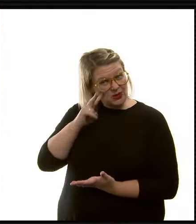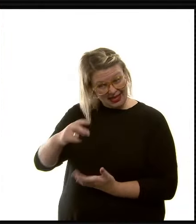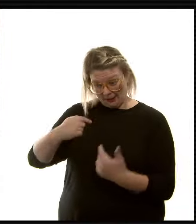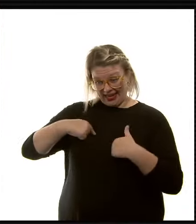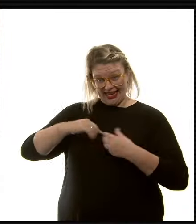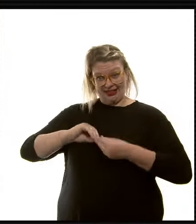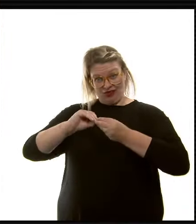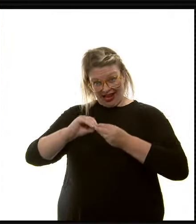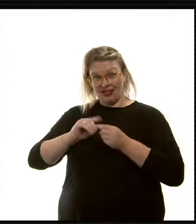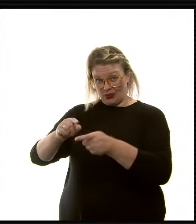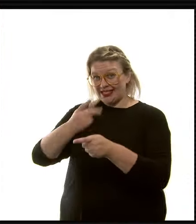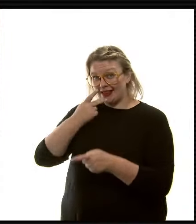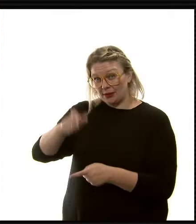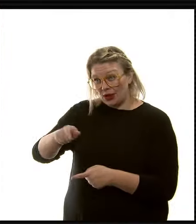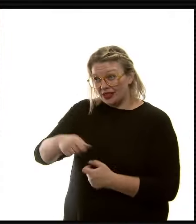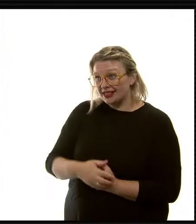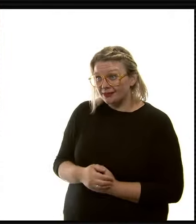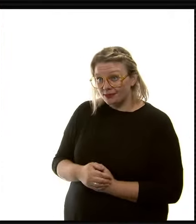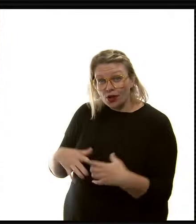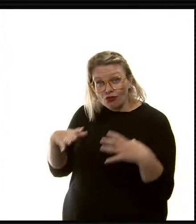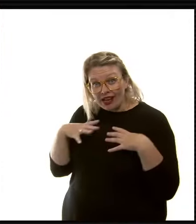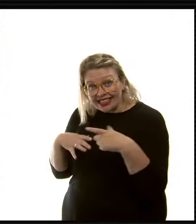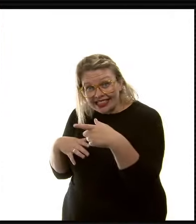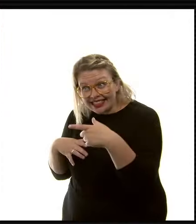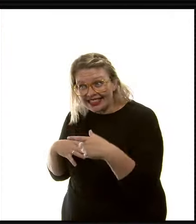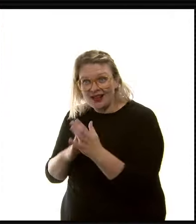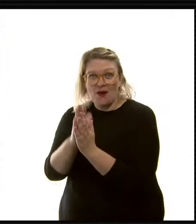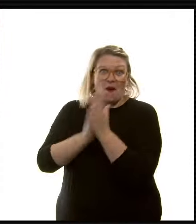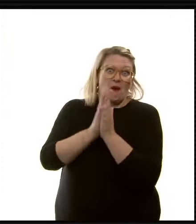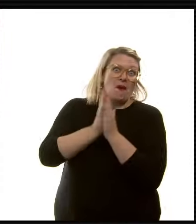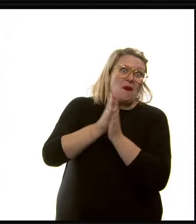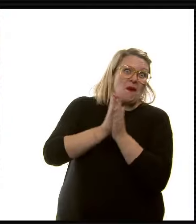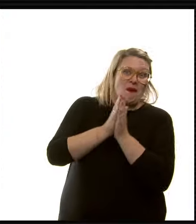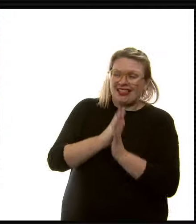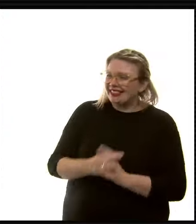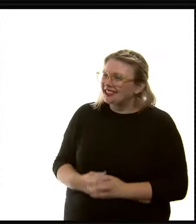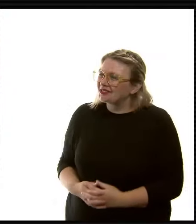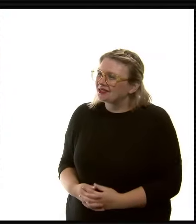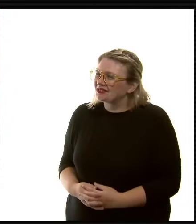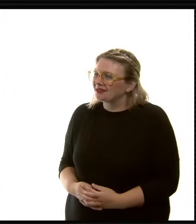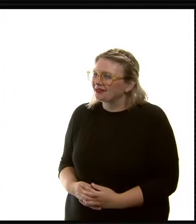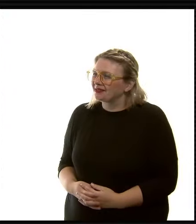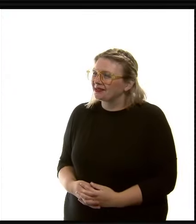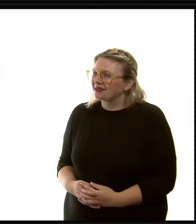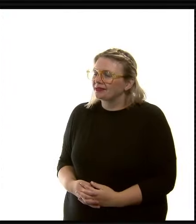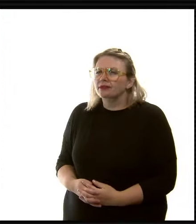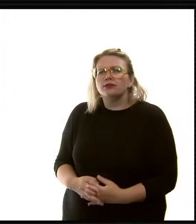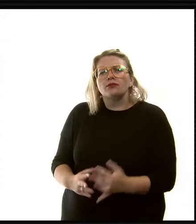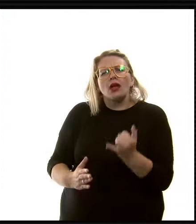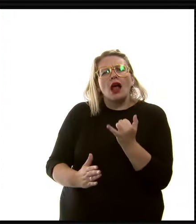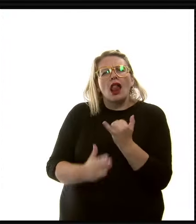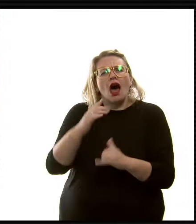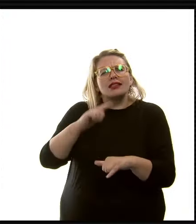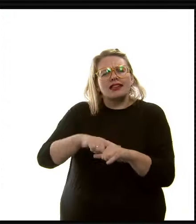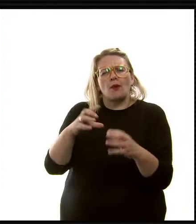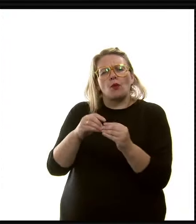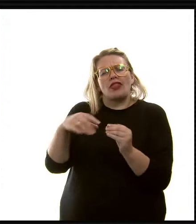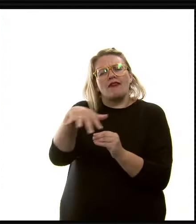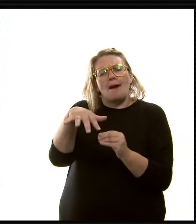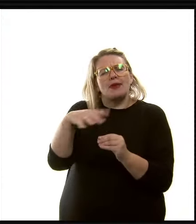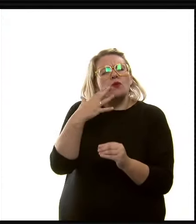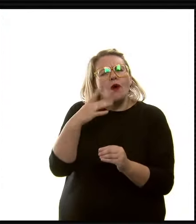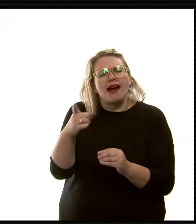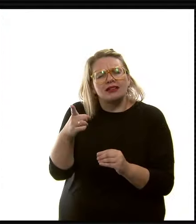LEGO factories. What do you say? Are you ready to play? Absolutely, let's do it. When did you last build with your siblings? Not in a